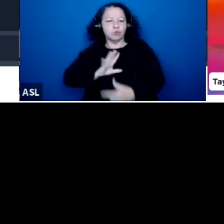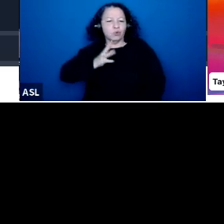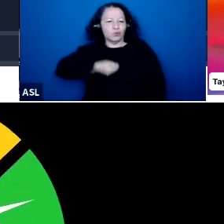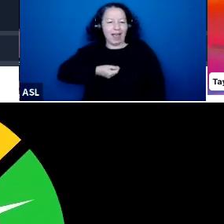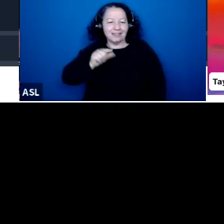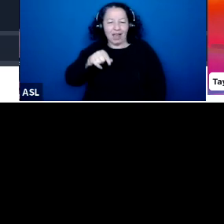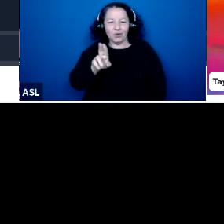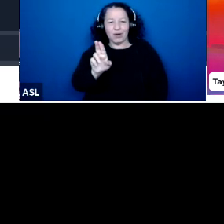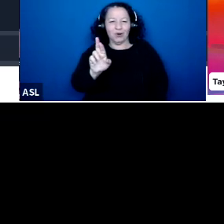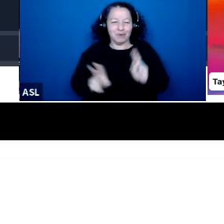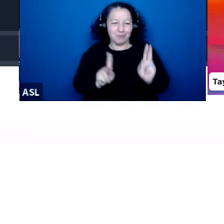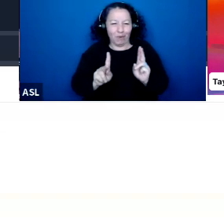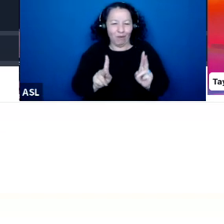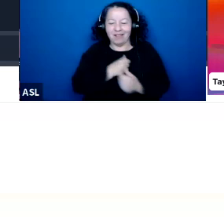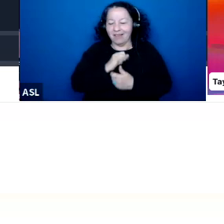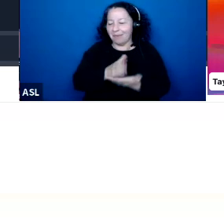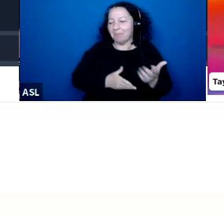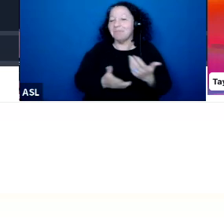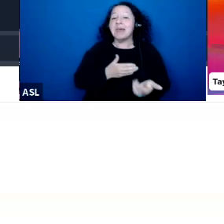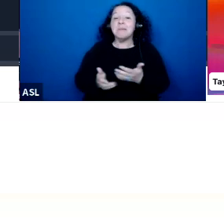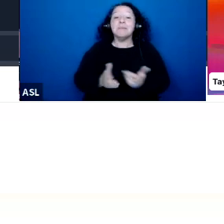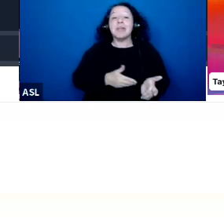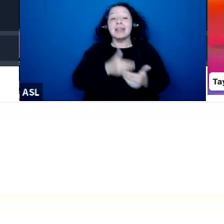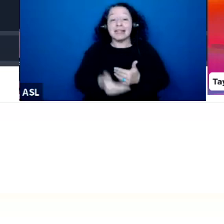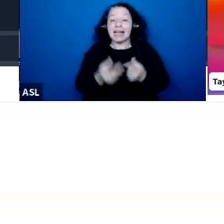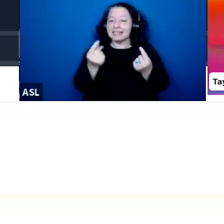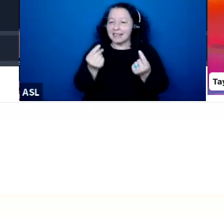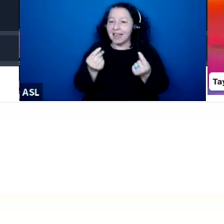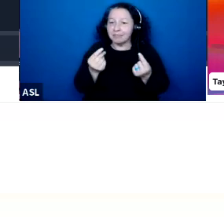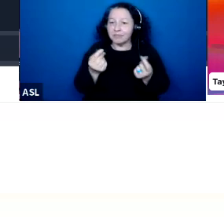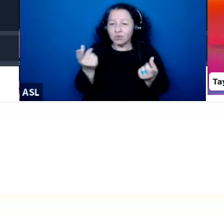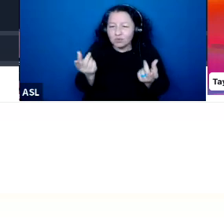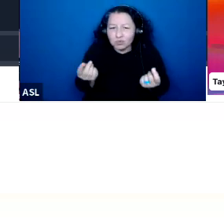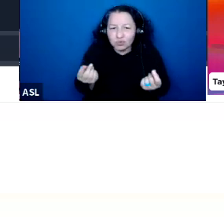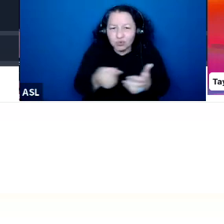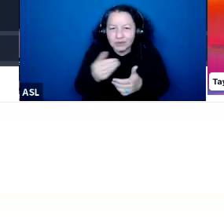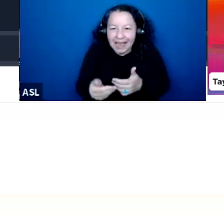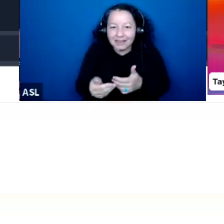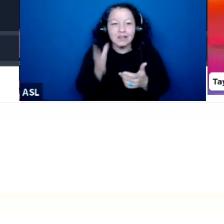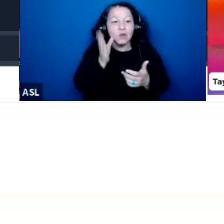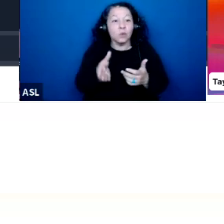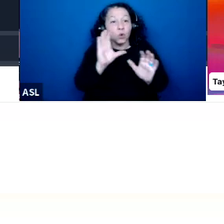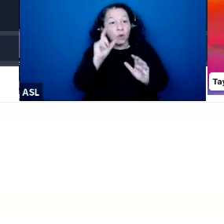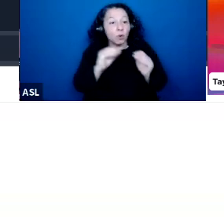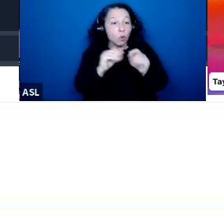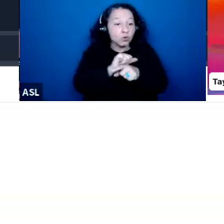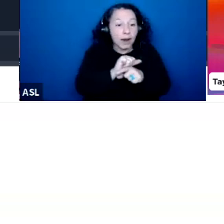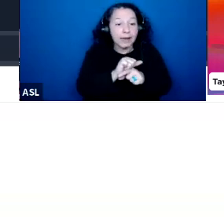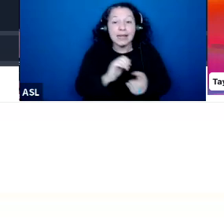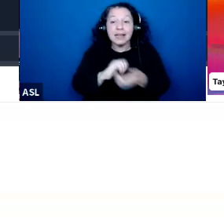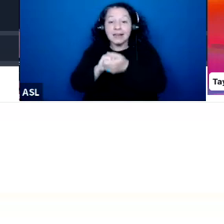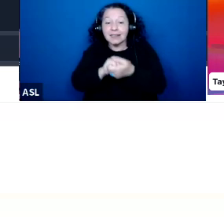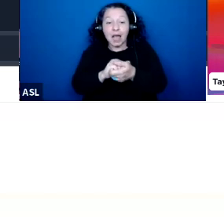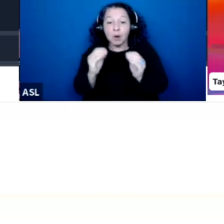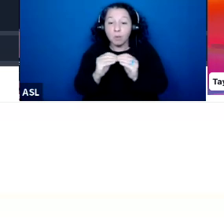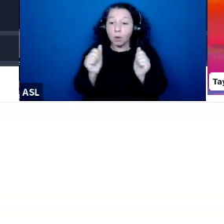people. So I love that part. And then we give you next steps, right? What are the things you're going to do? Are you going to seek more training?